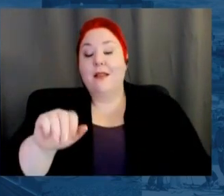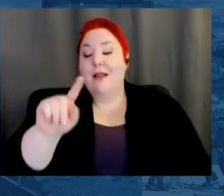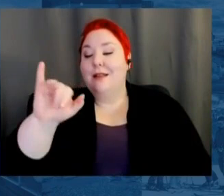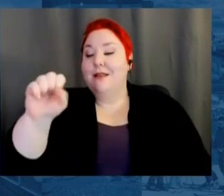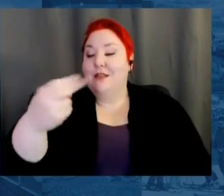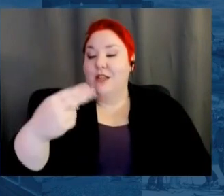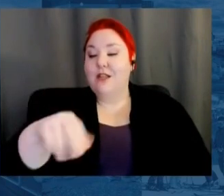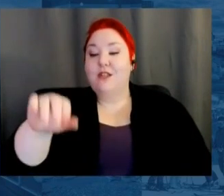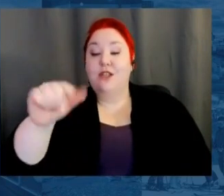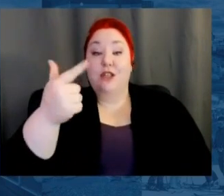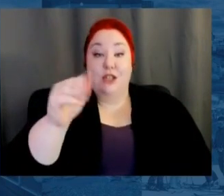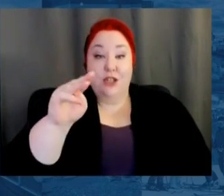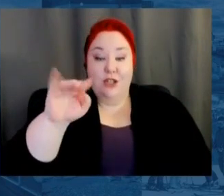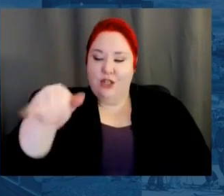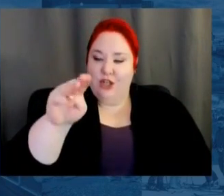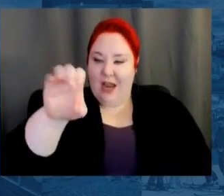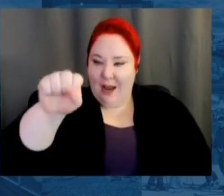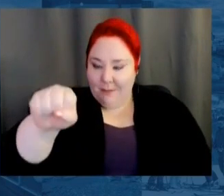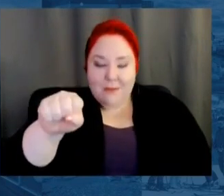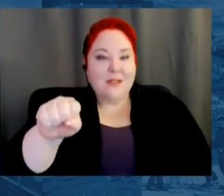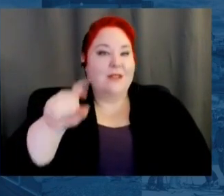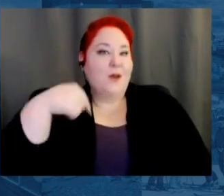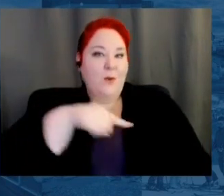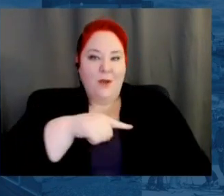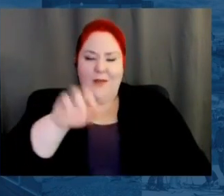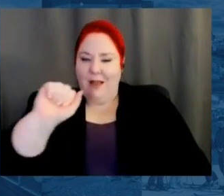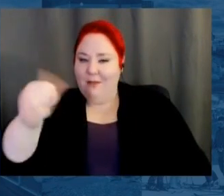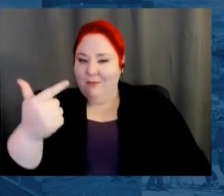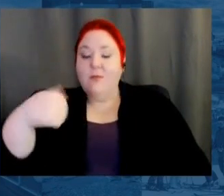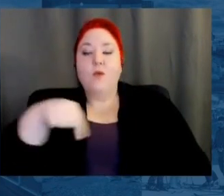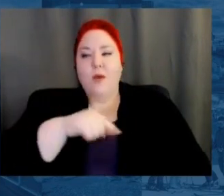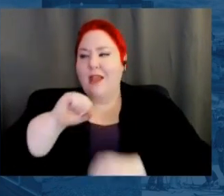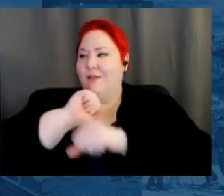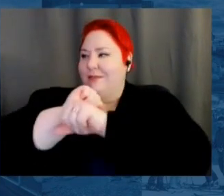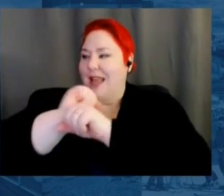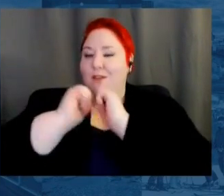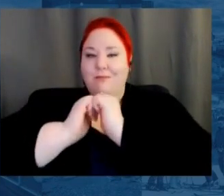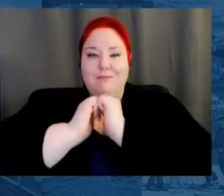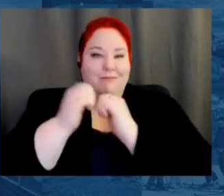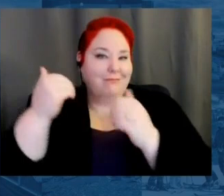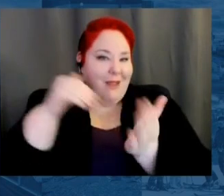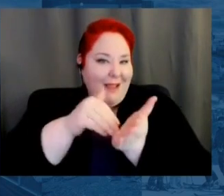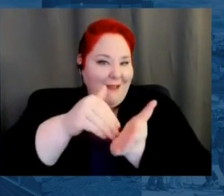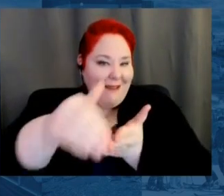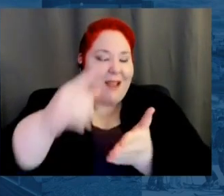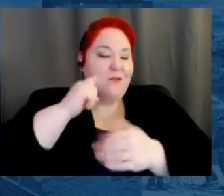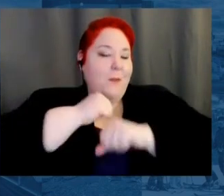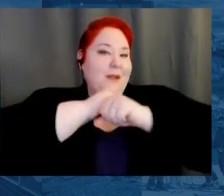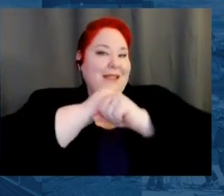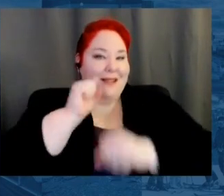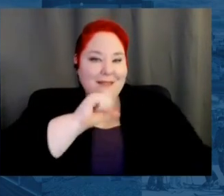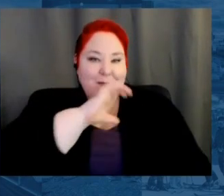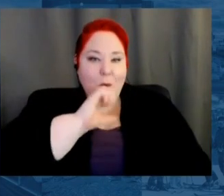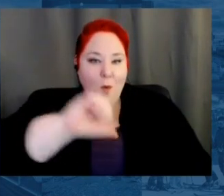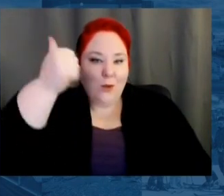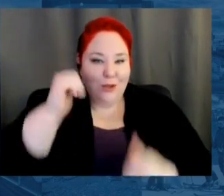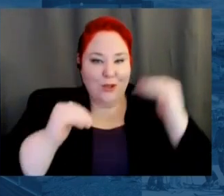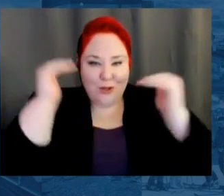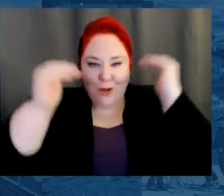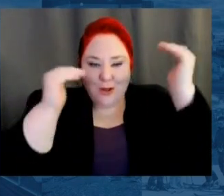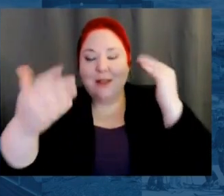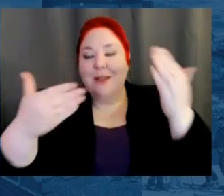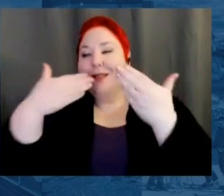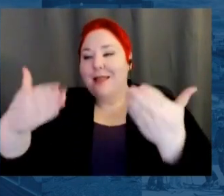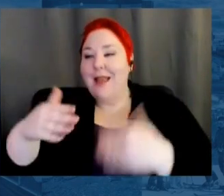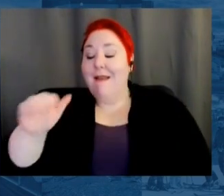We've stood together many, many times on protecting older adults, and here we are again. I want to thank Senator Comrie, I want to thank Assembly